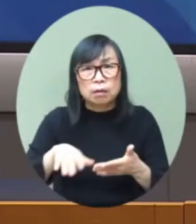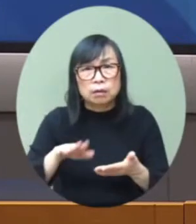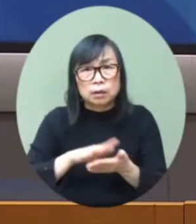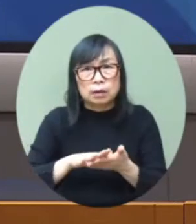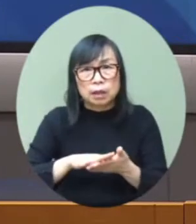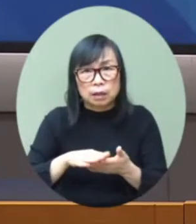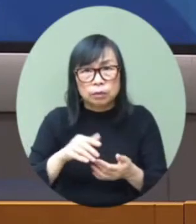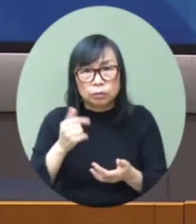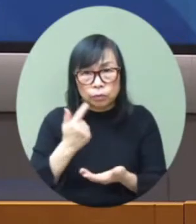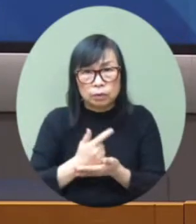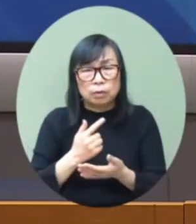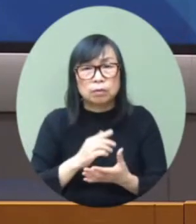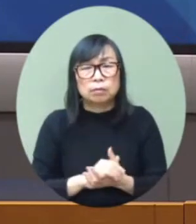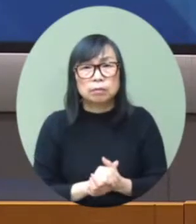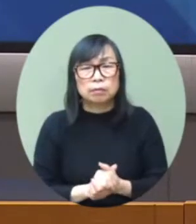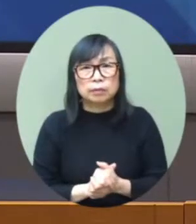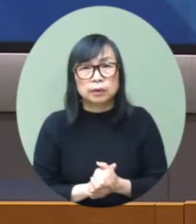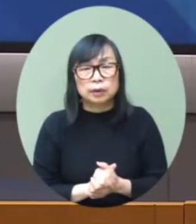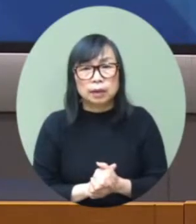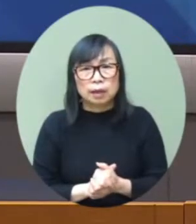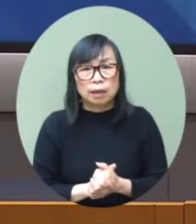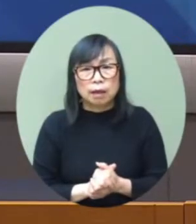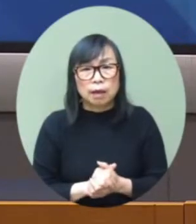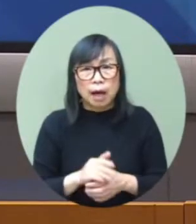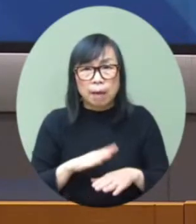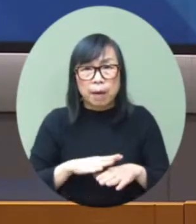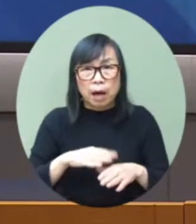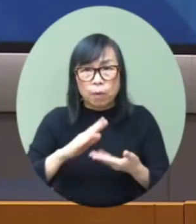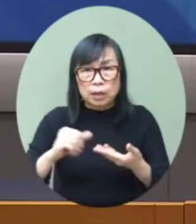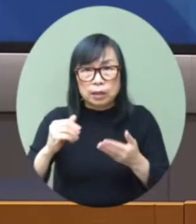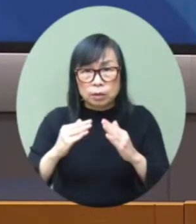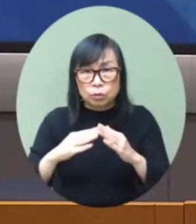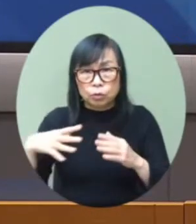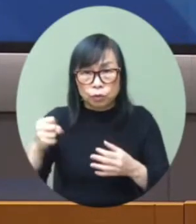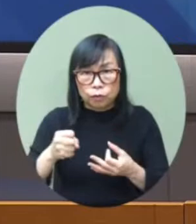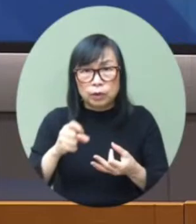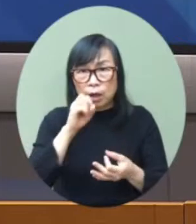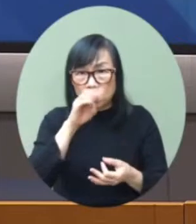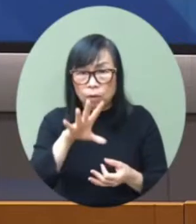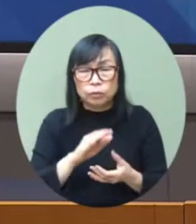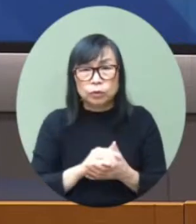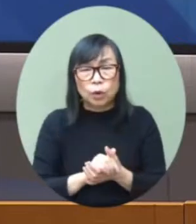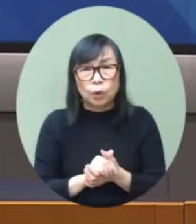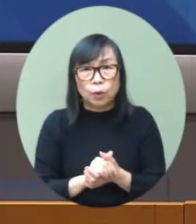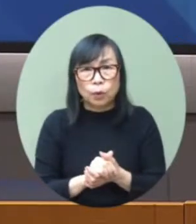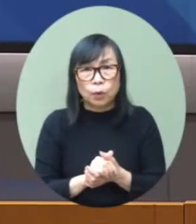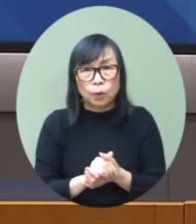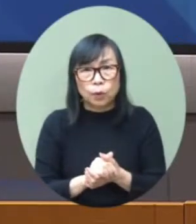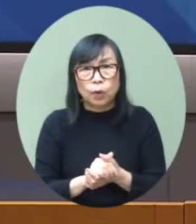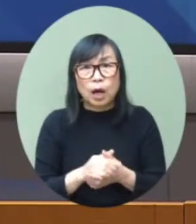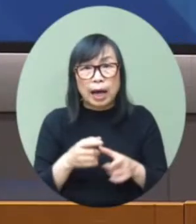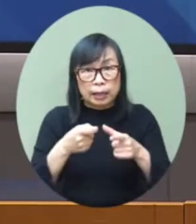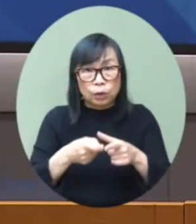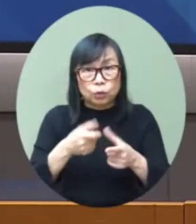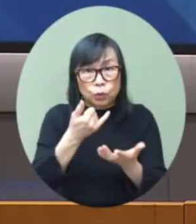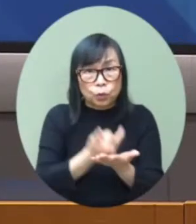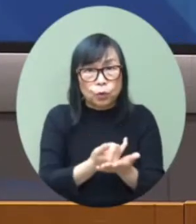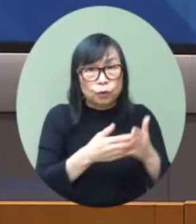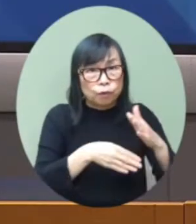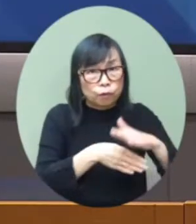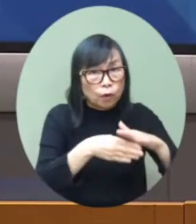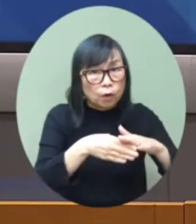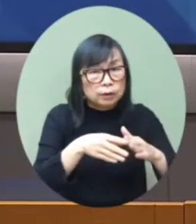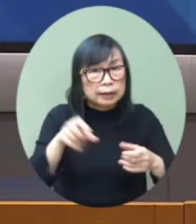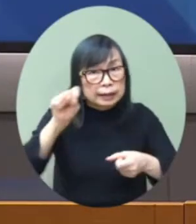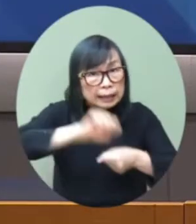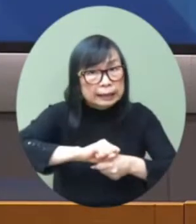grieving. We will provide the greatest assistance available to these families to handle arrangements